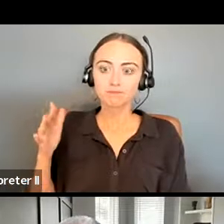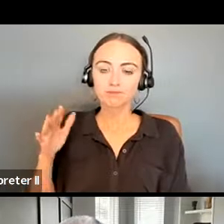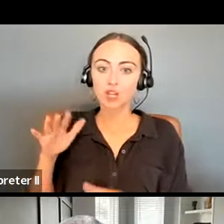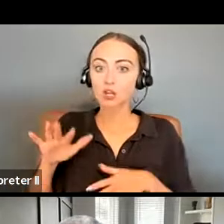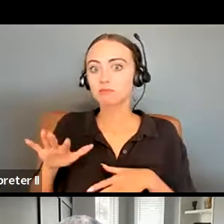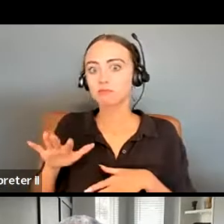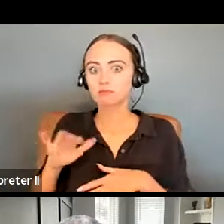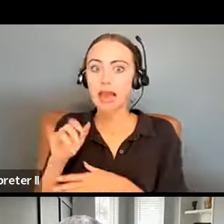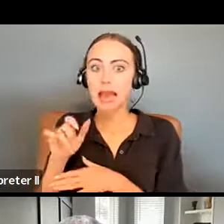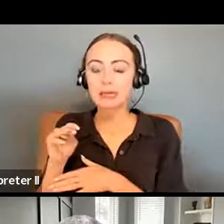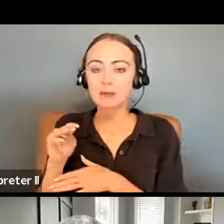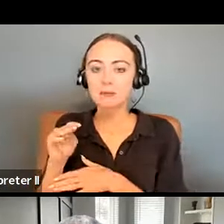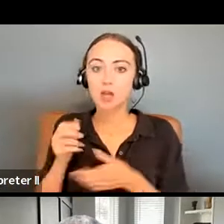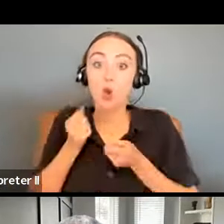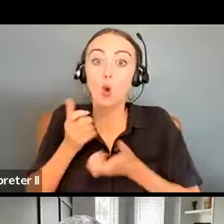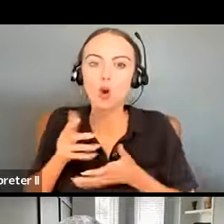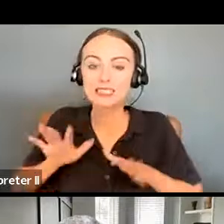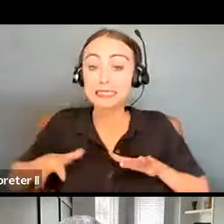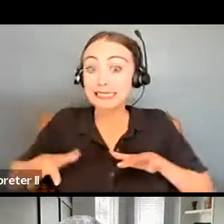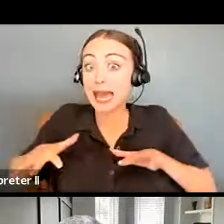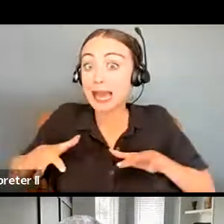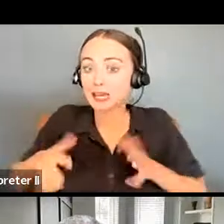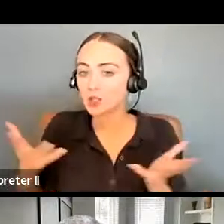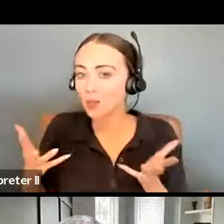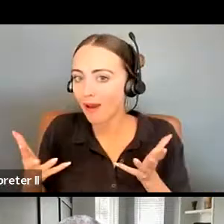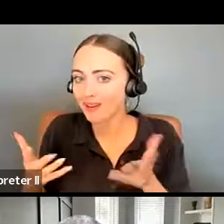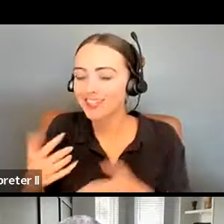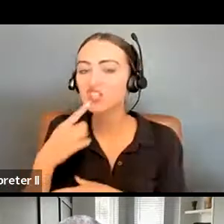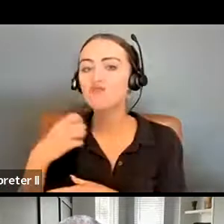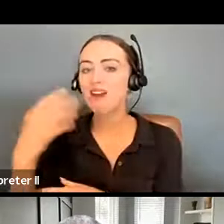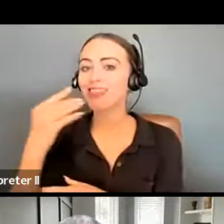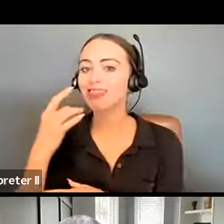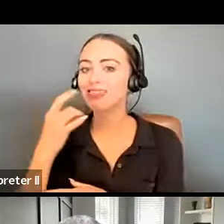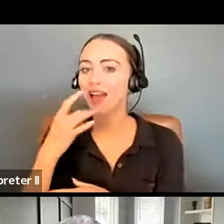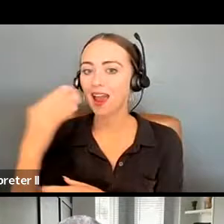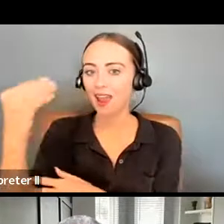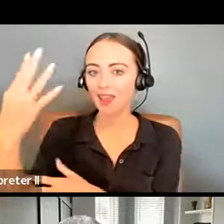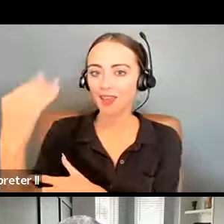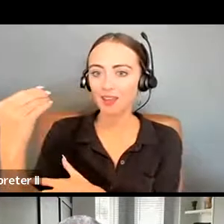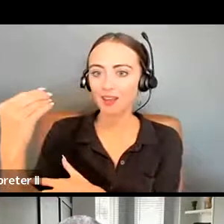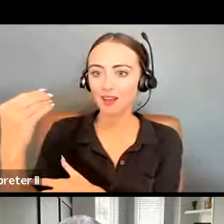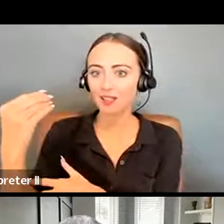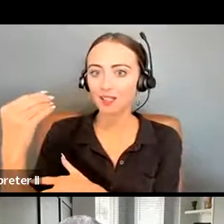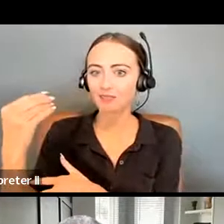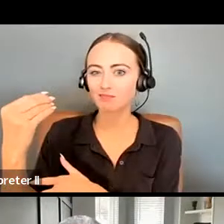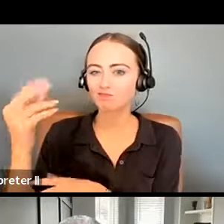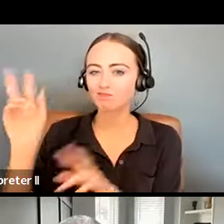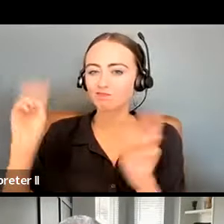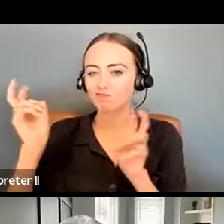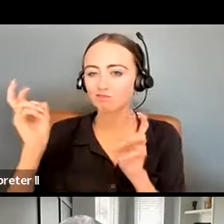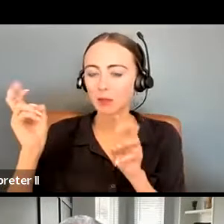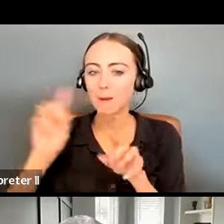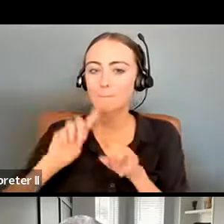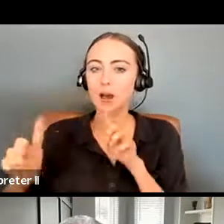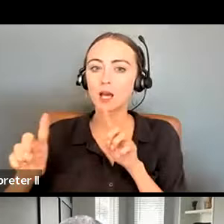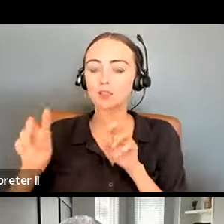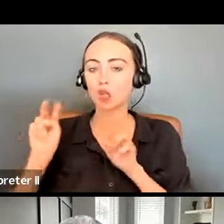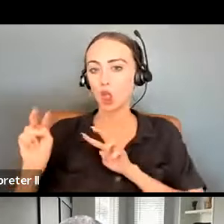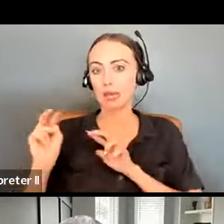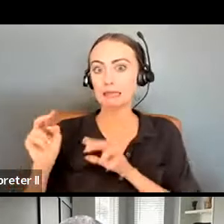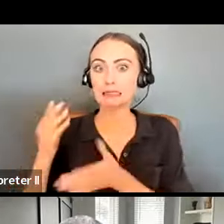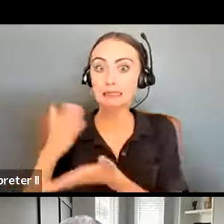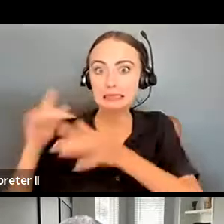anxiety, I'll put it that way, was the treating the red light as a stop sign. But as I said,